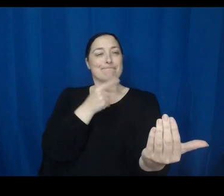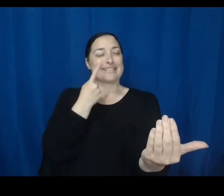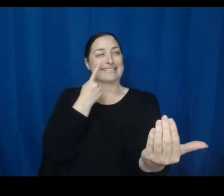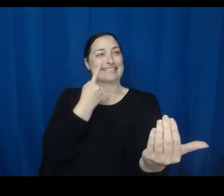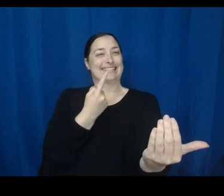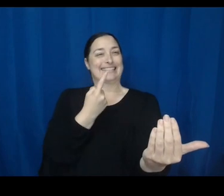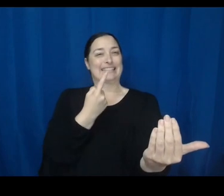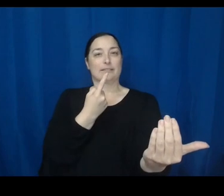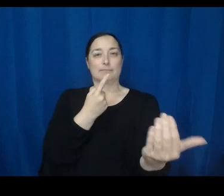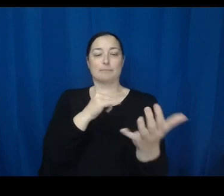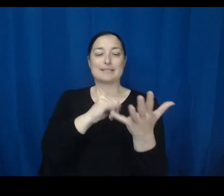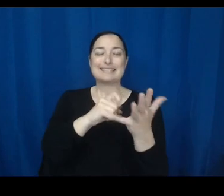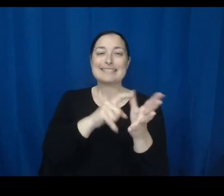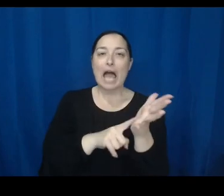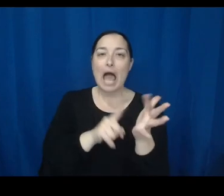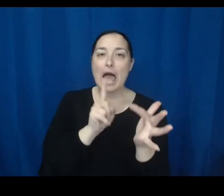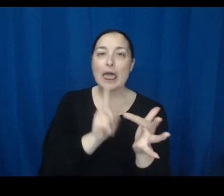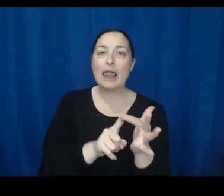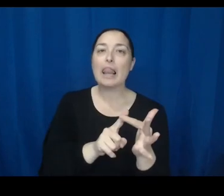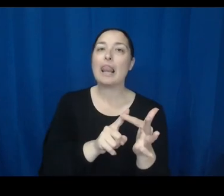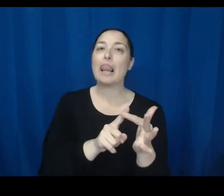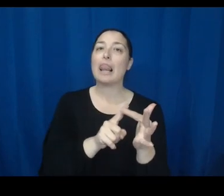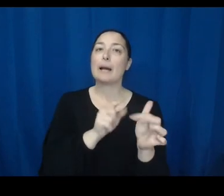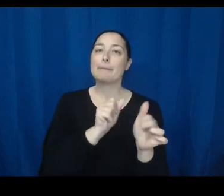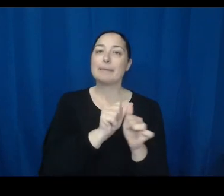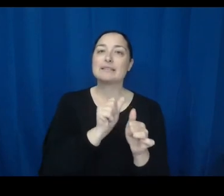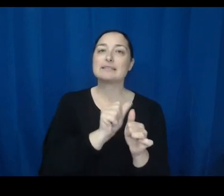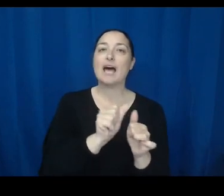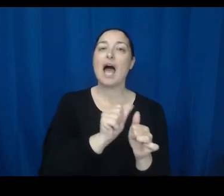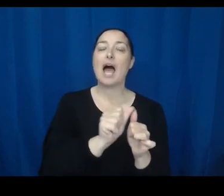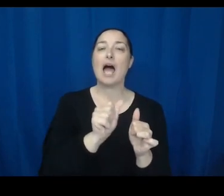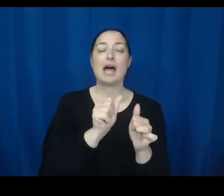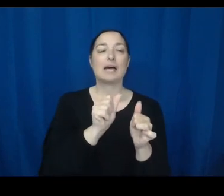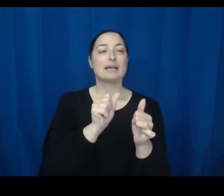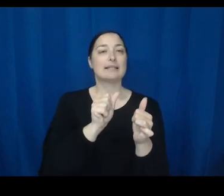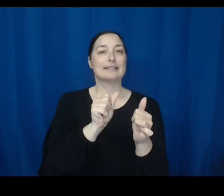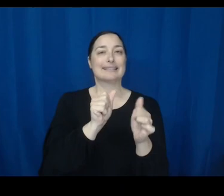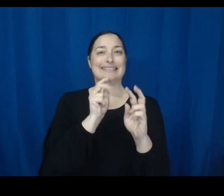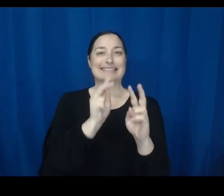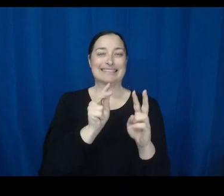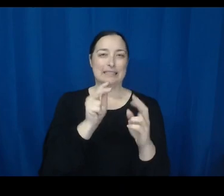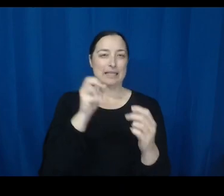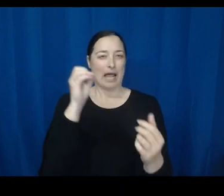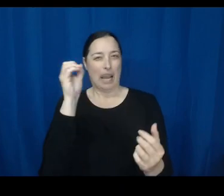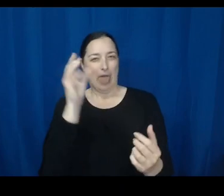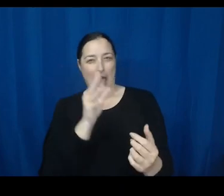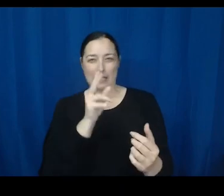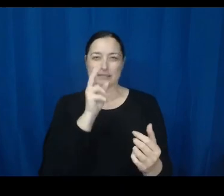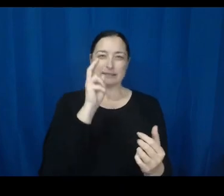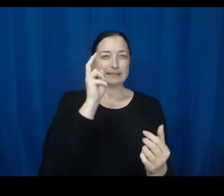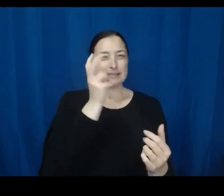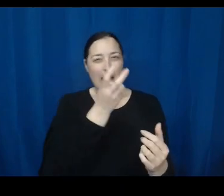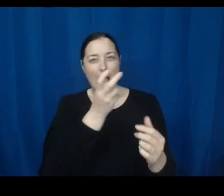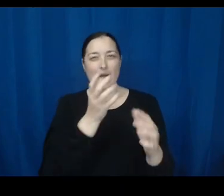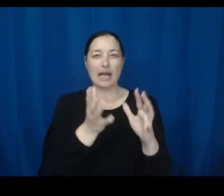the scale, the proportion, even like the areas of light and dark with a bit more.